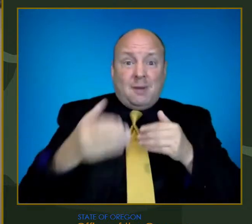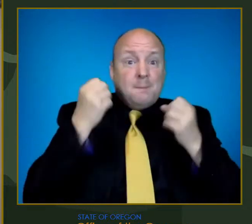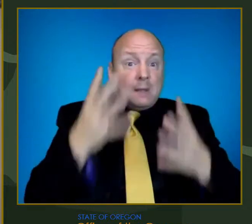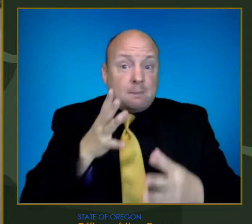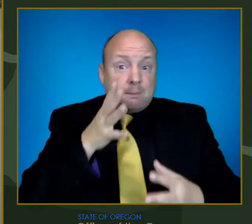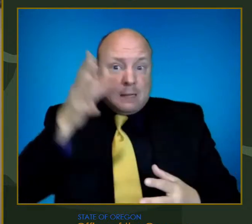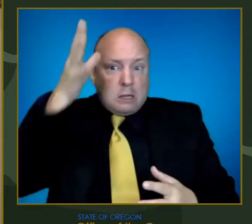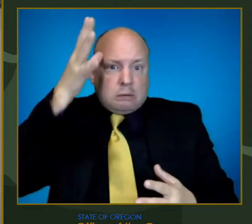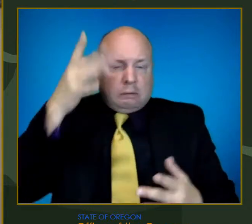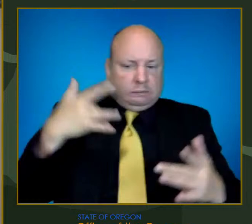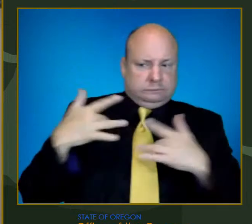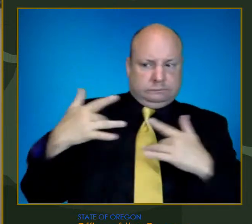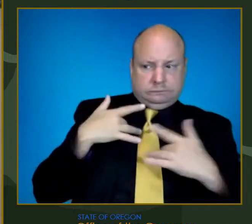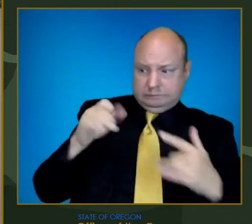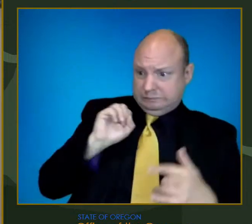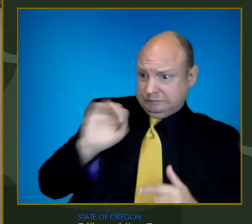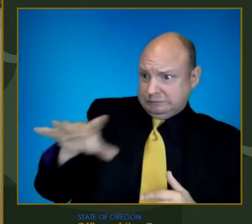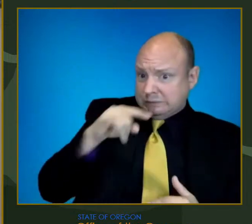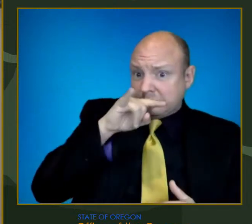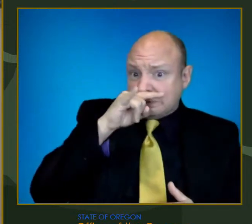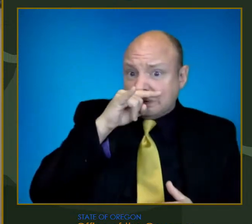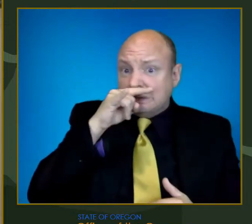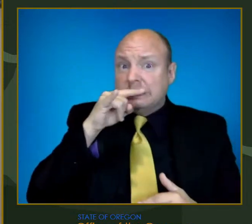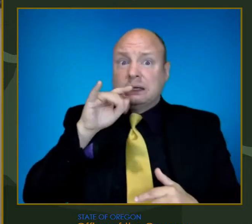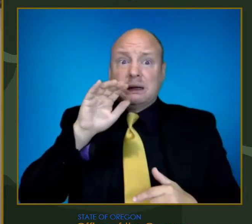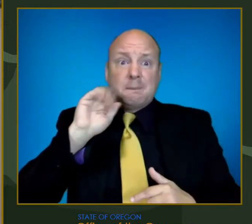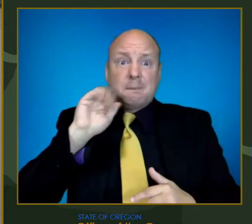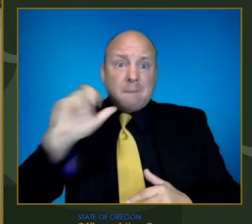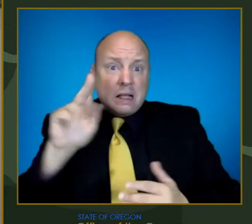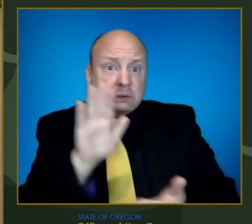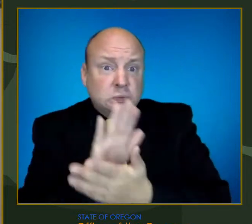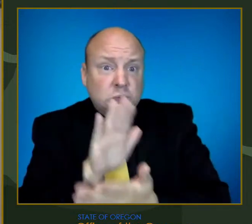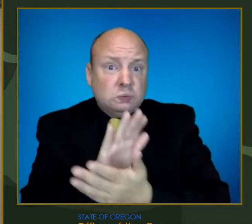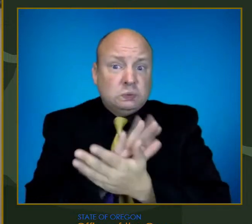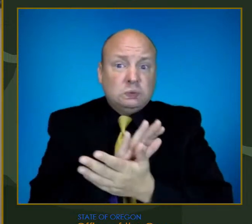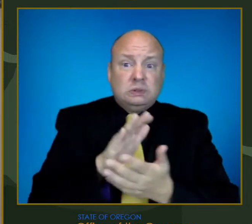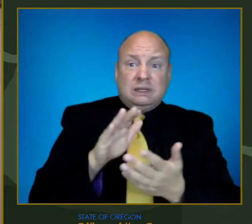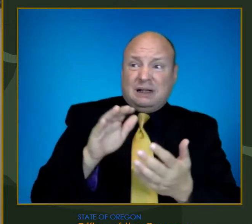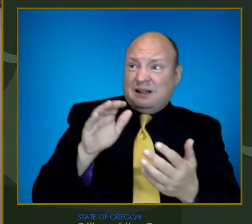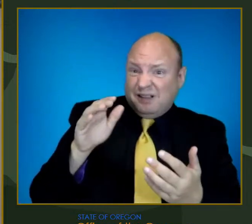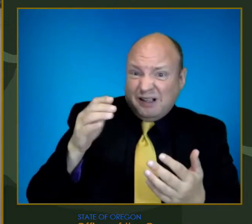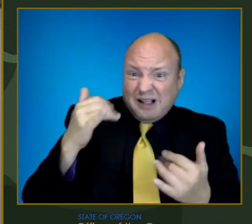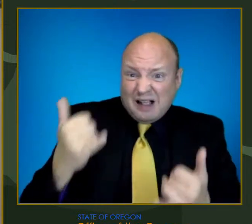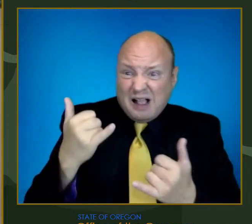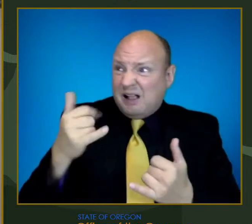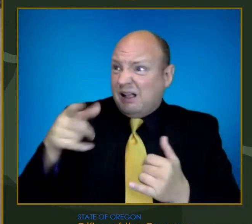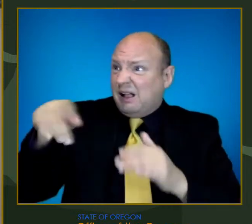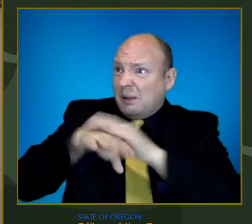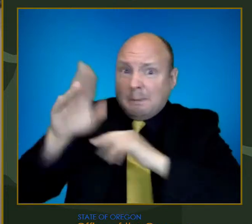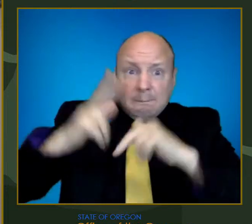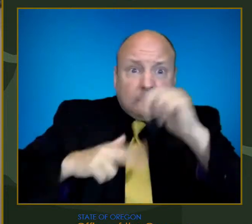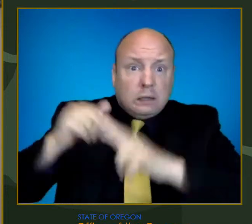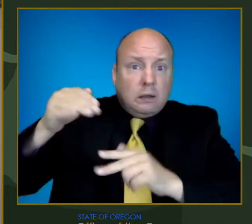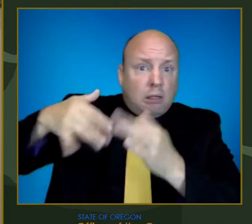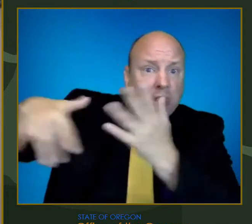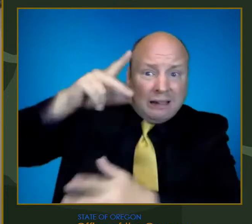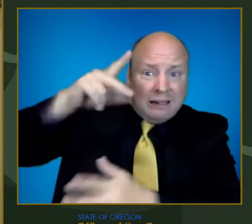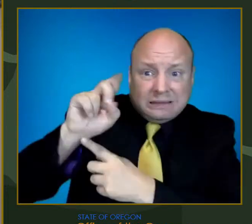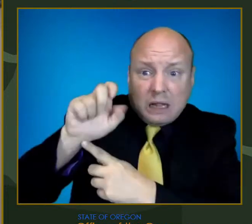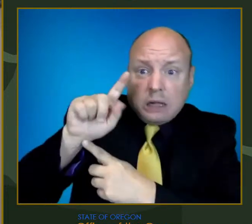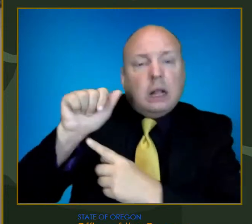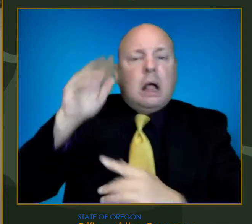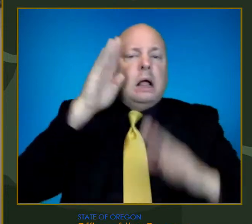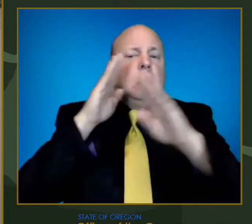sending their children back to school and back to the school buildings. We've seen school districts in the